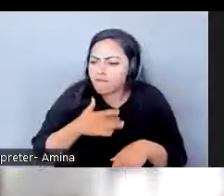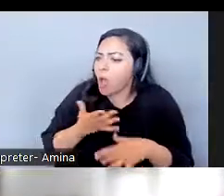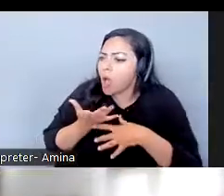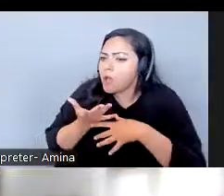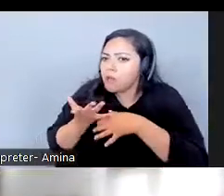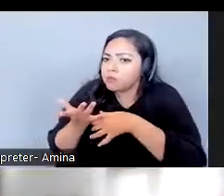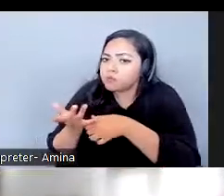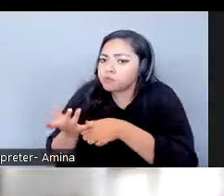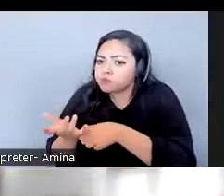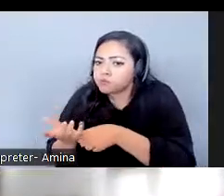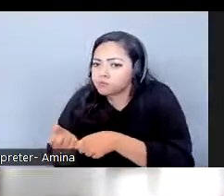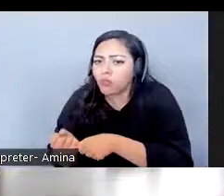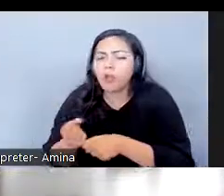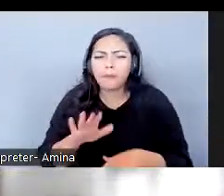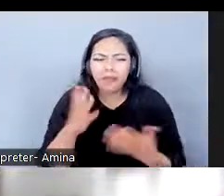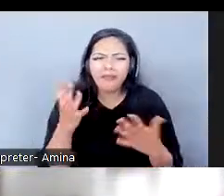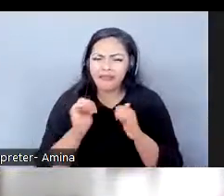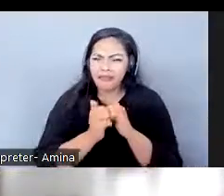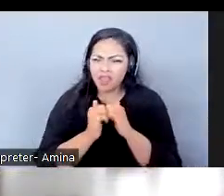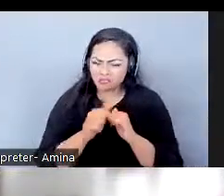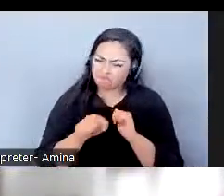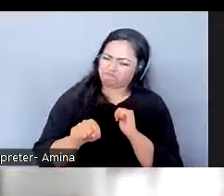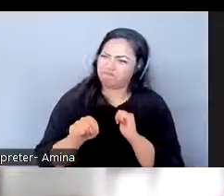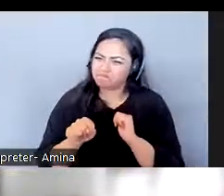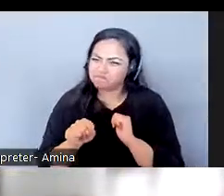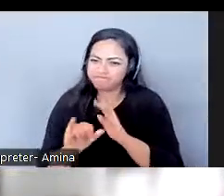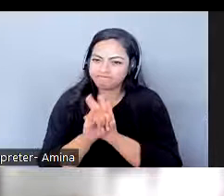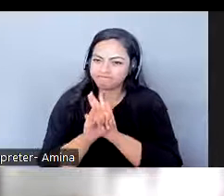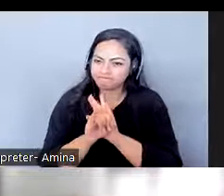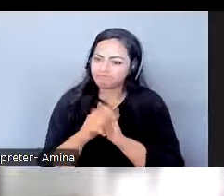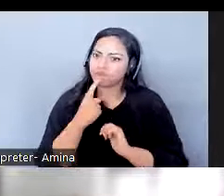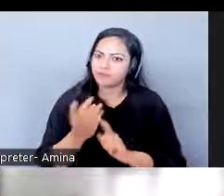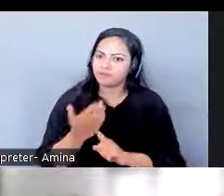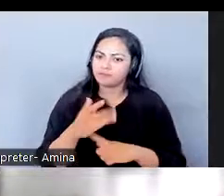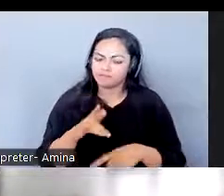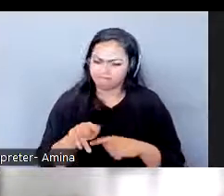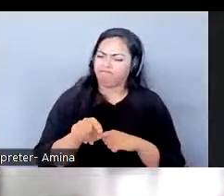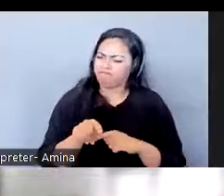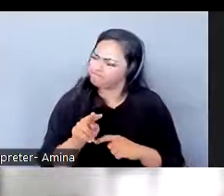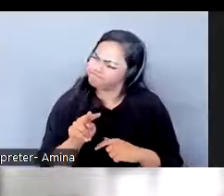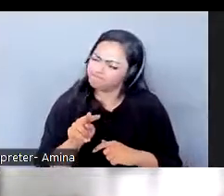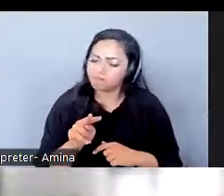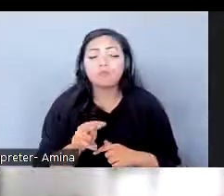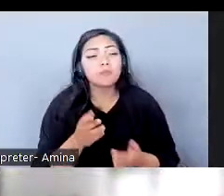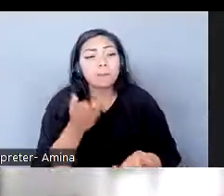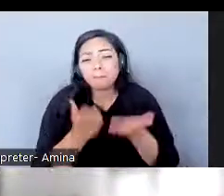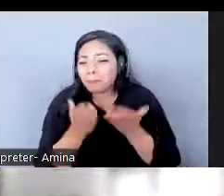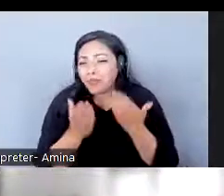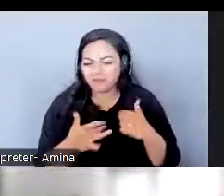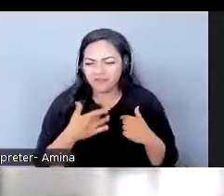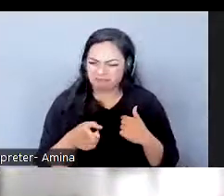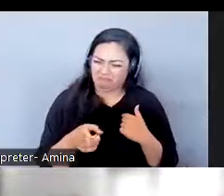too good to be true. All of a sudden, this person professes their love quickly. They can't meet you in person